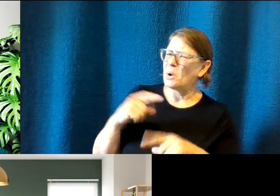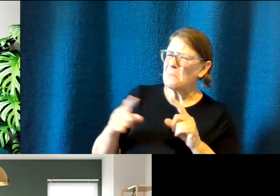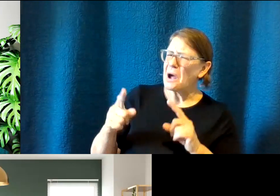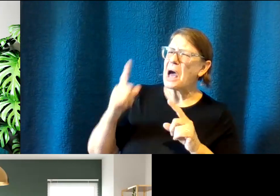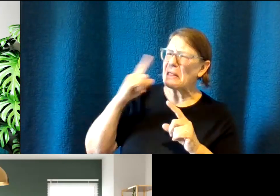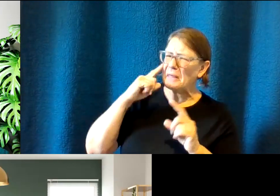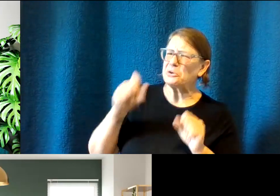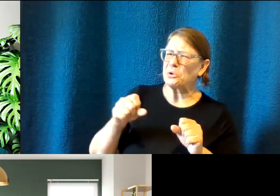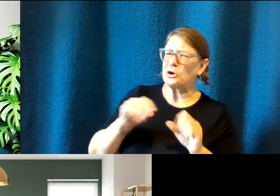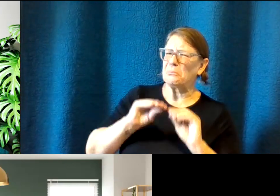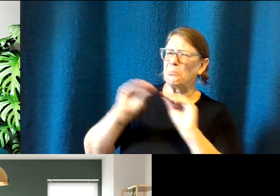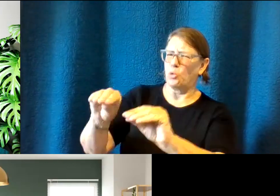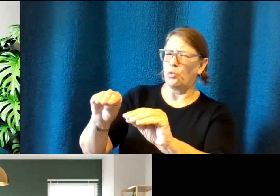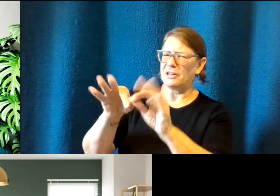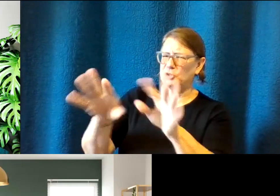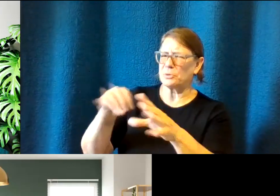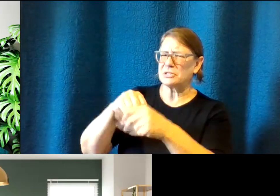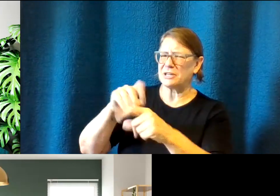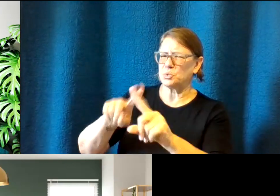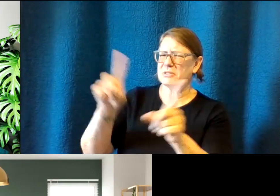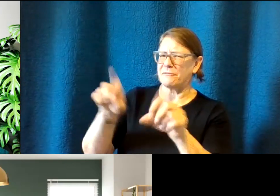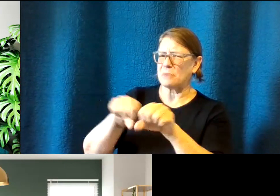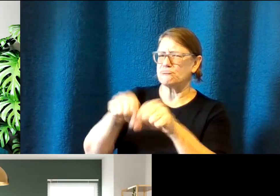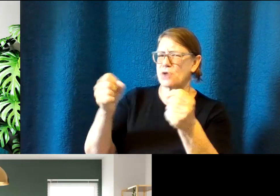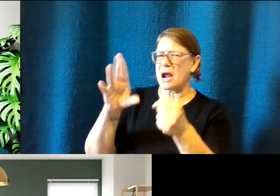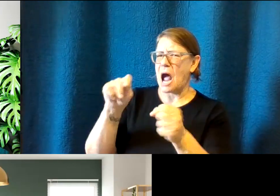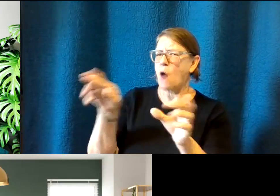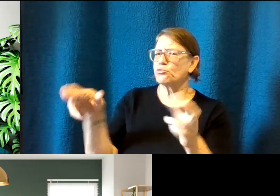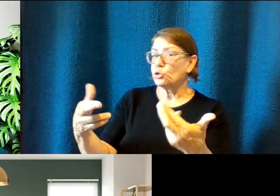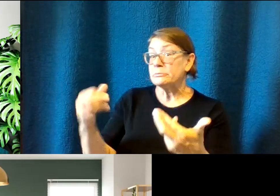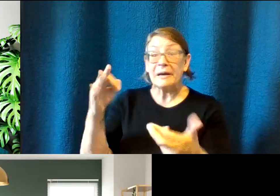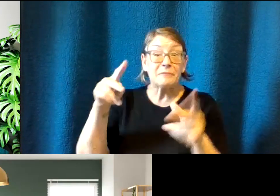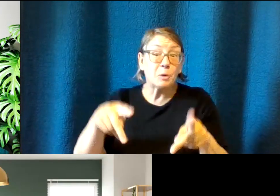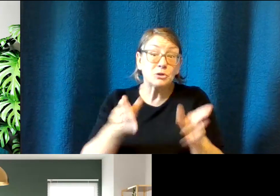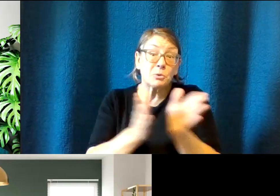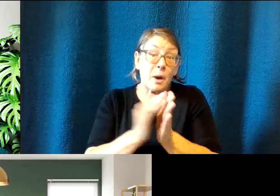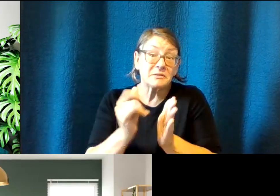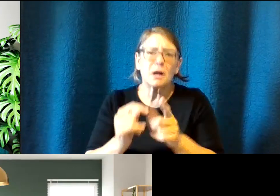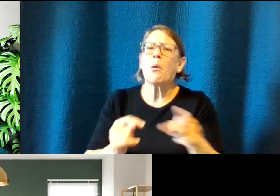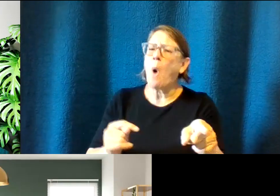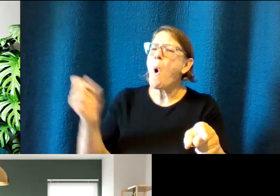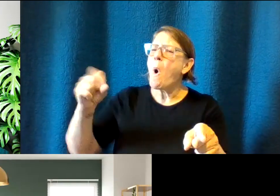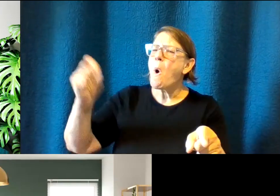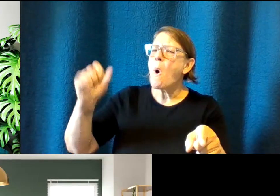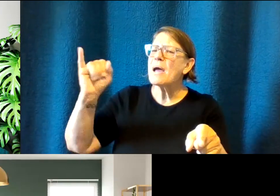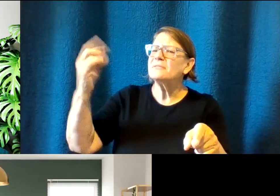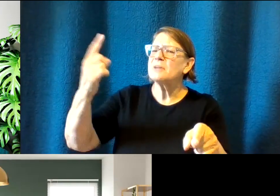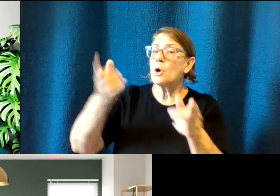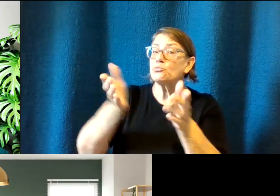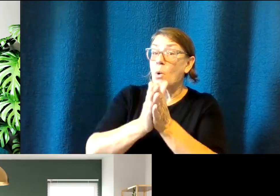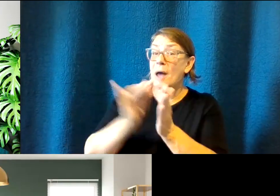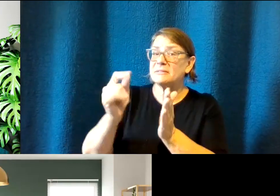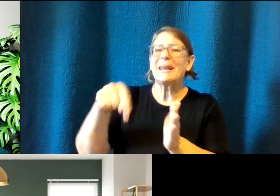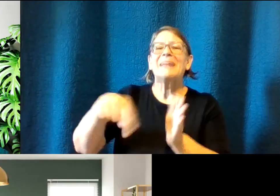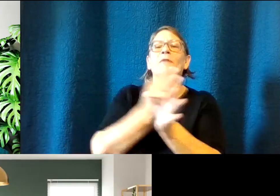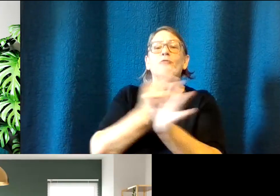could put them into the different rooms to help out. It's a thought if somebody requested it, right? If somebody requests it, and again, this is a free service that the